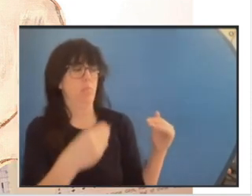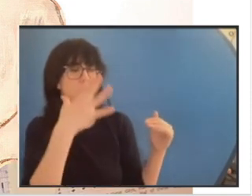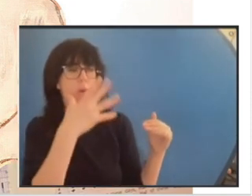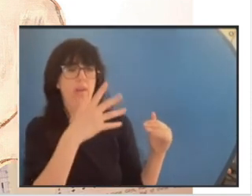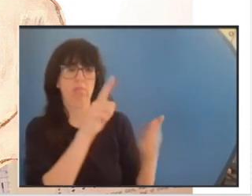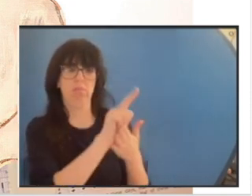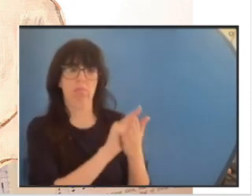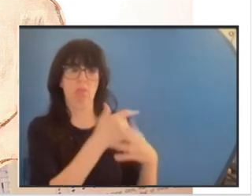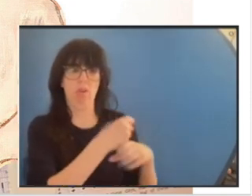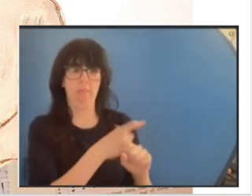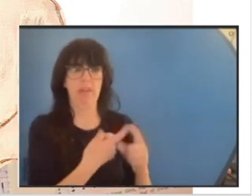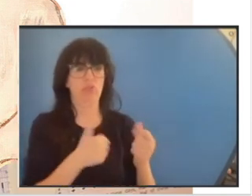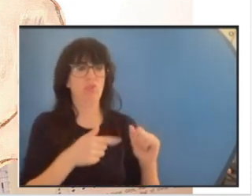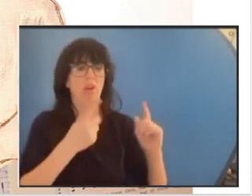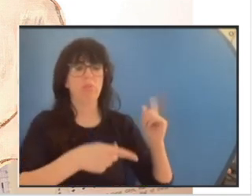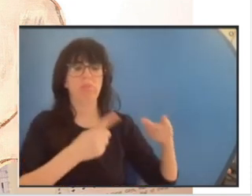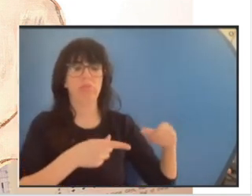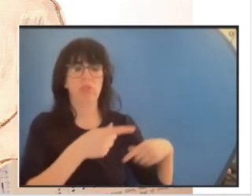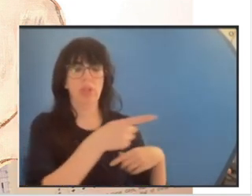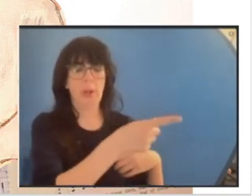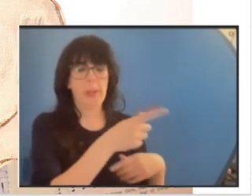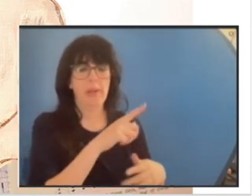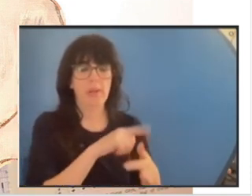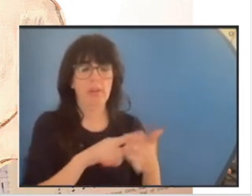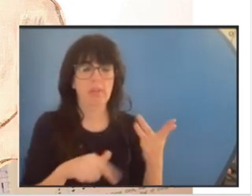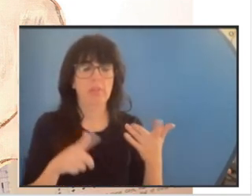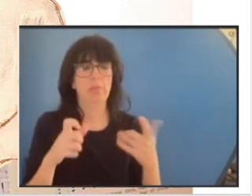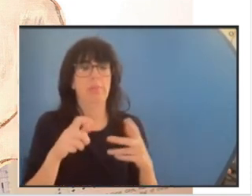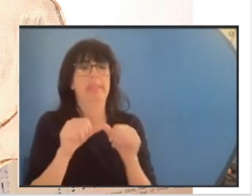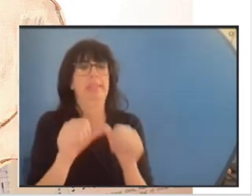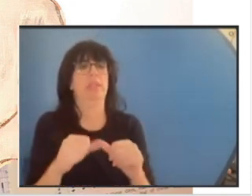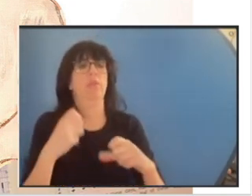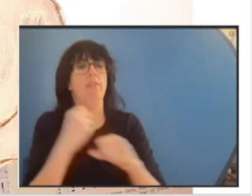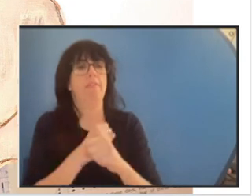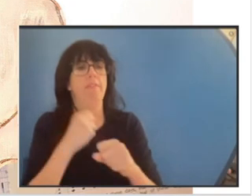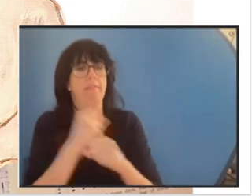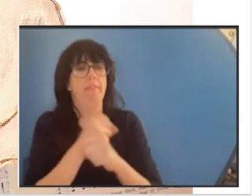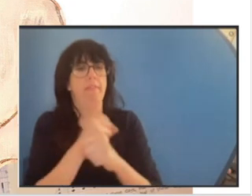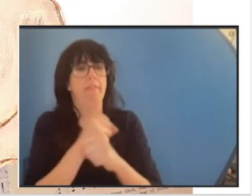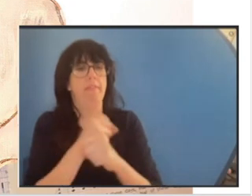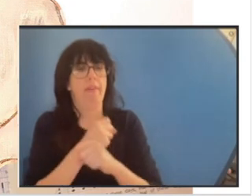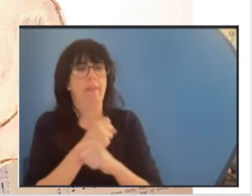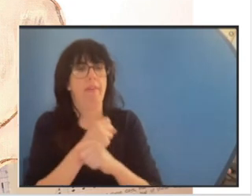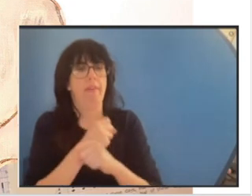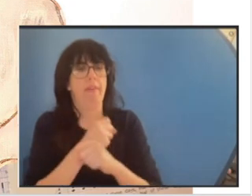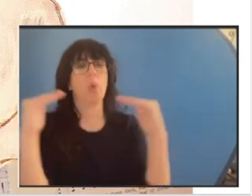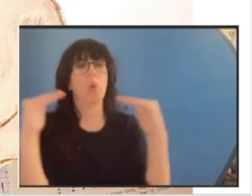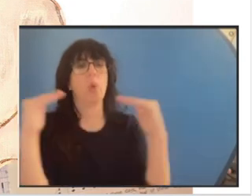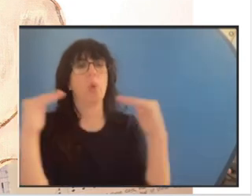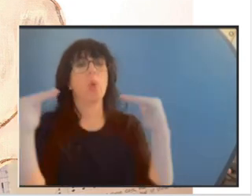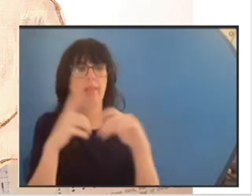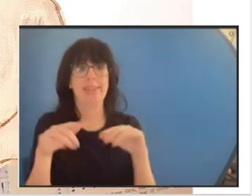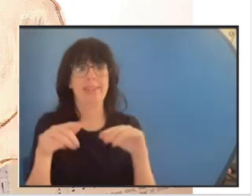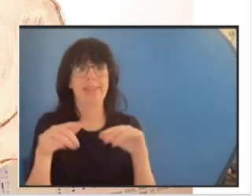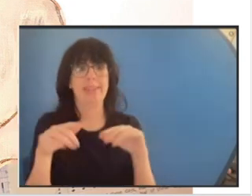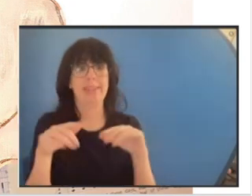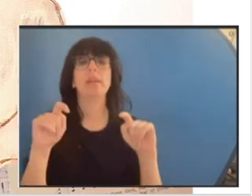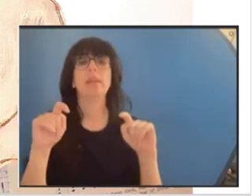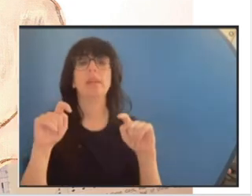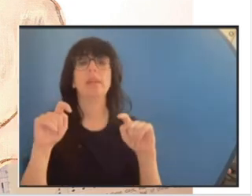Still, Bayard kept on fighting for equality, and he did so while being